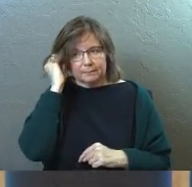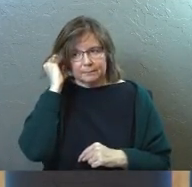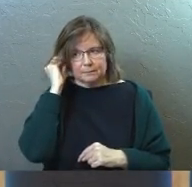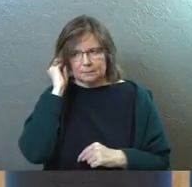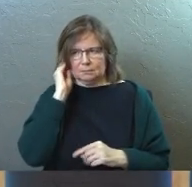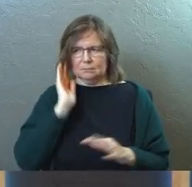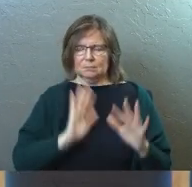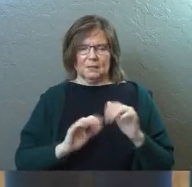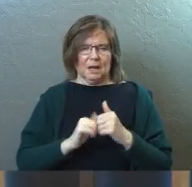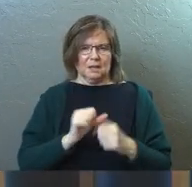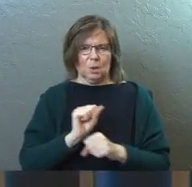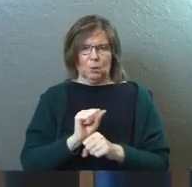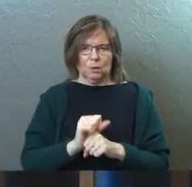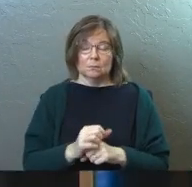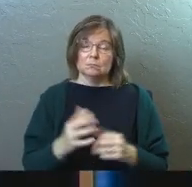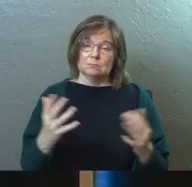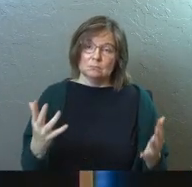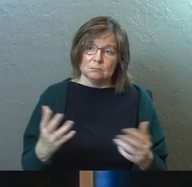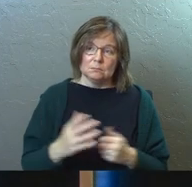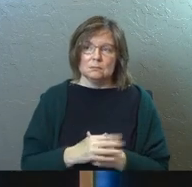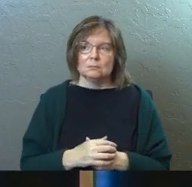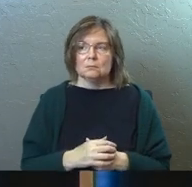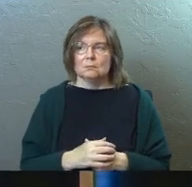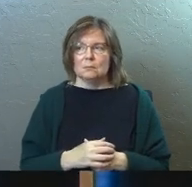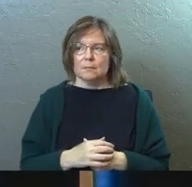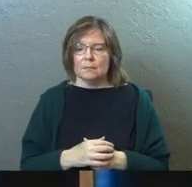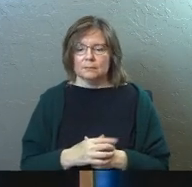how does that work? Well,